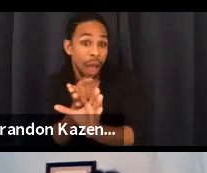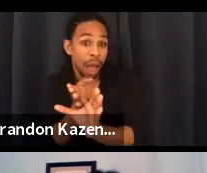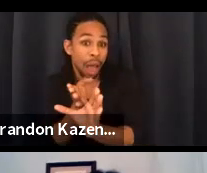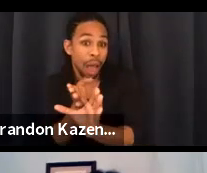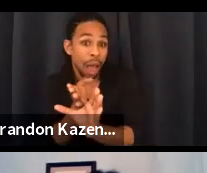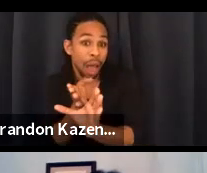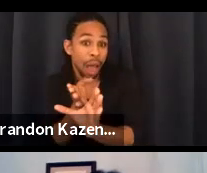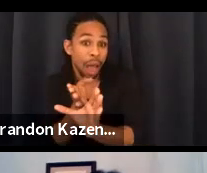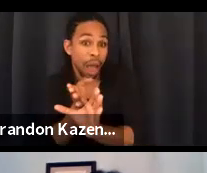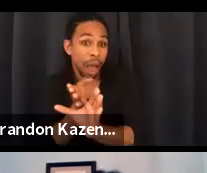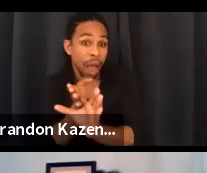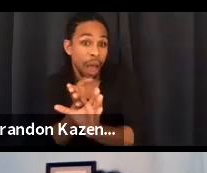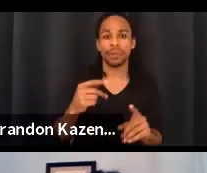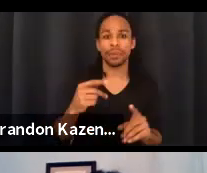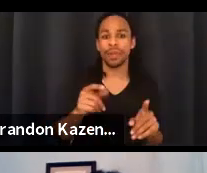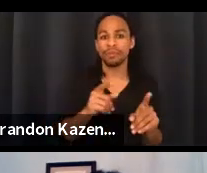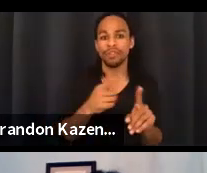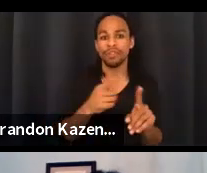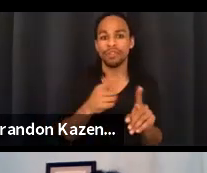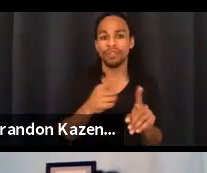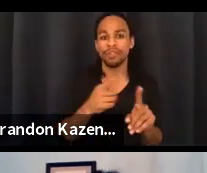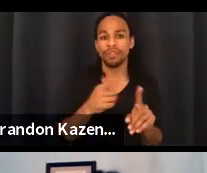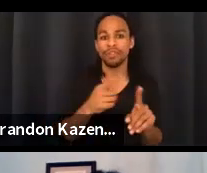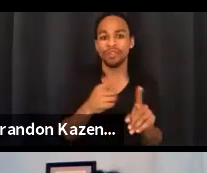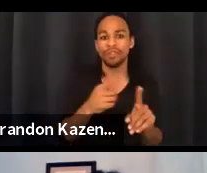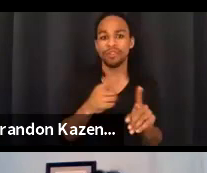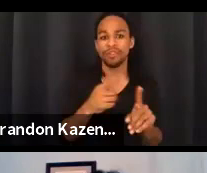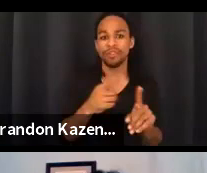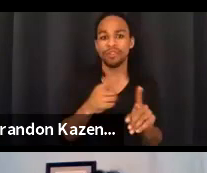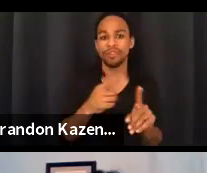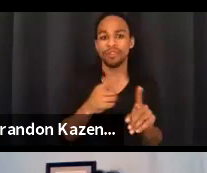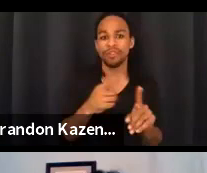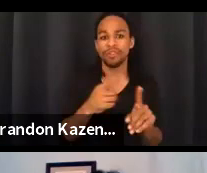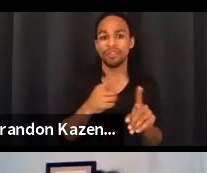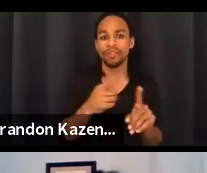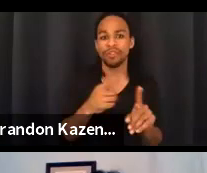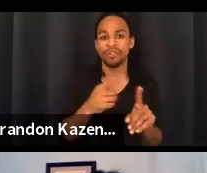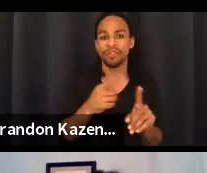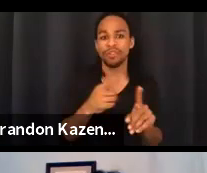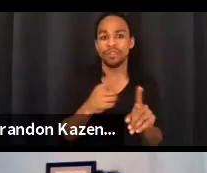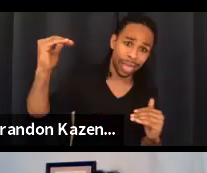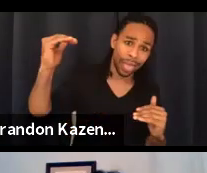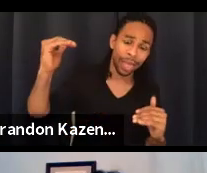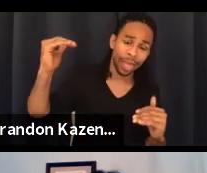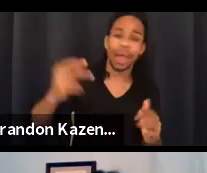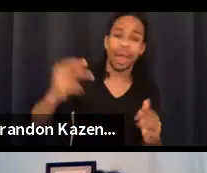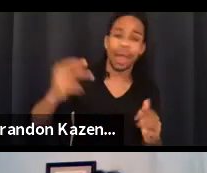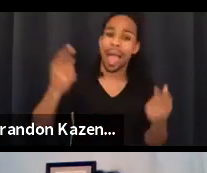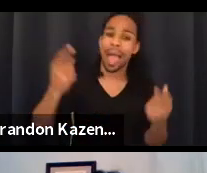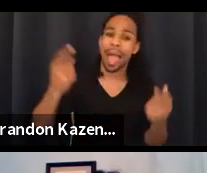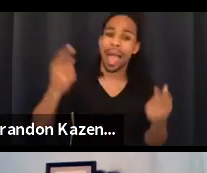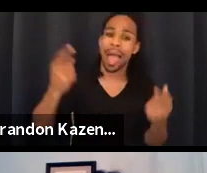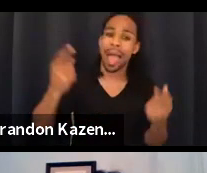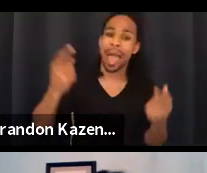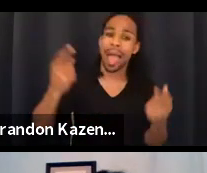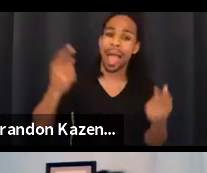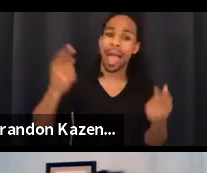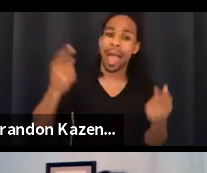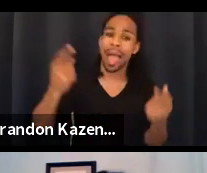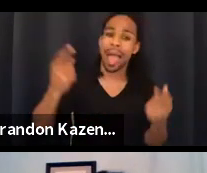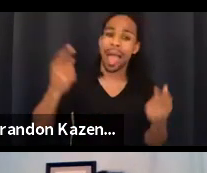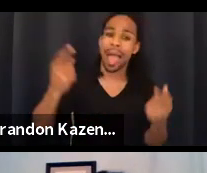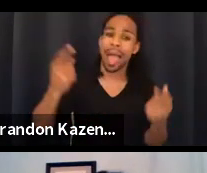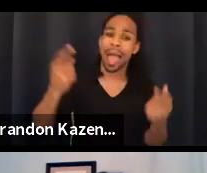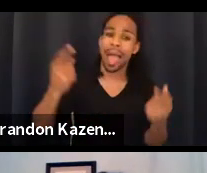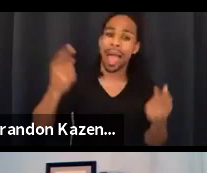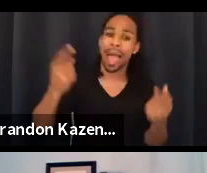happens. And also those in more of a bigger power dynamic can just move forward, and what happens to those dancers in the end, you